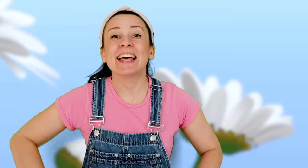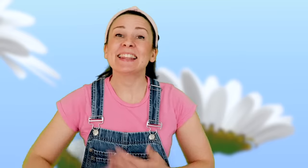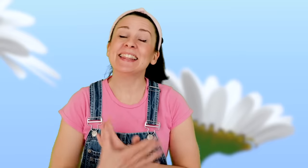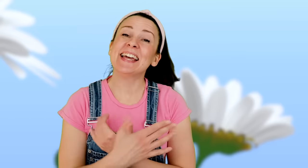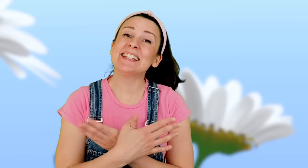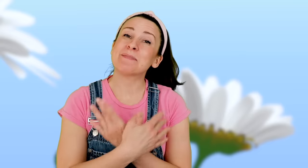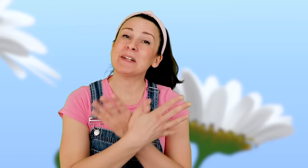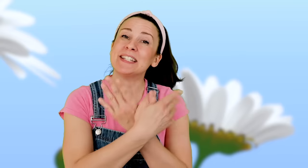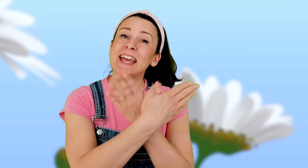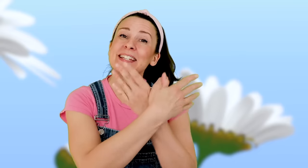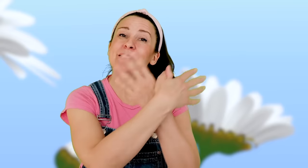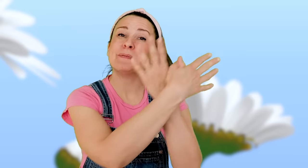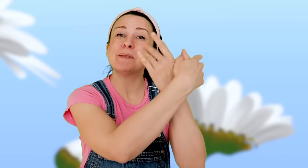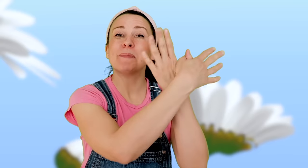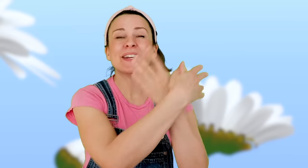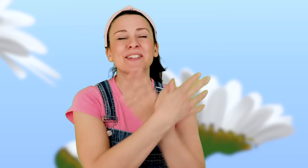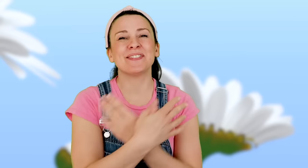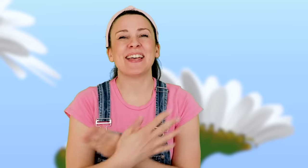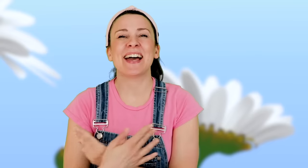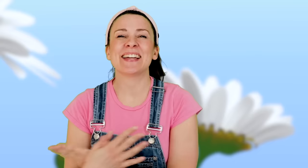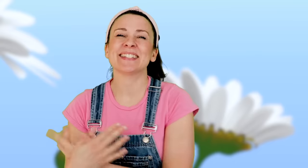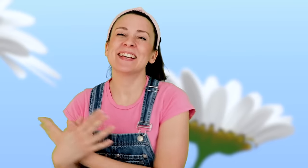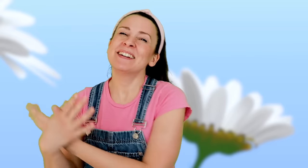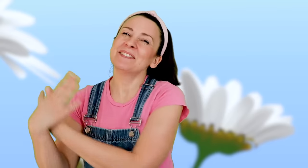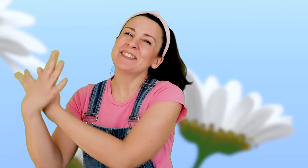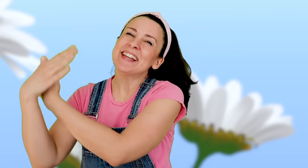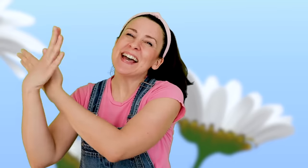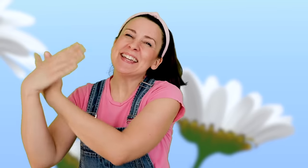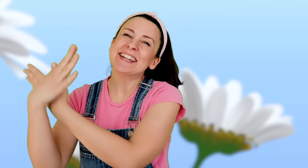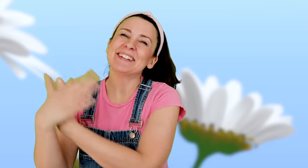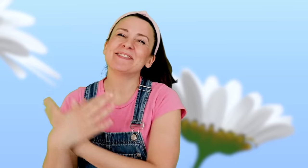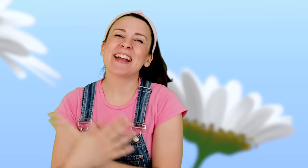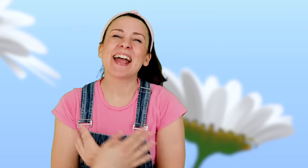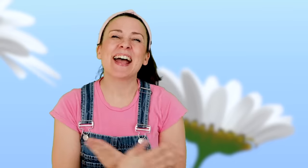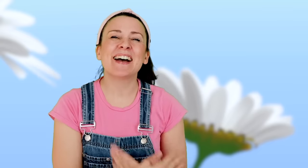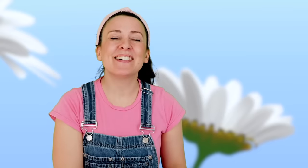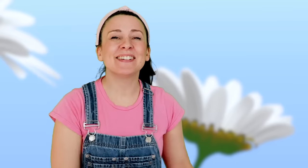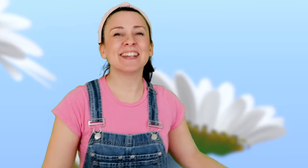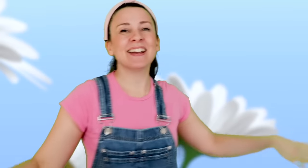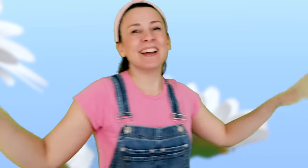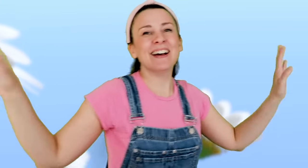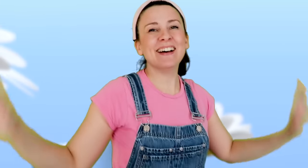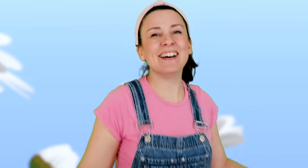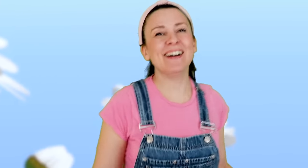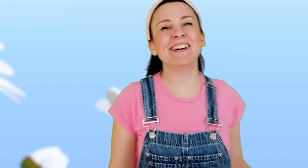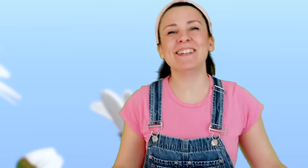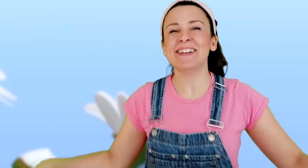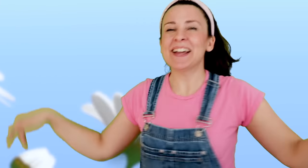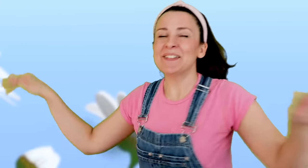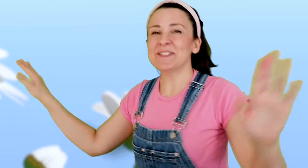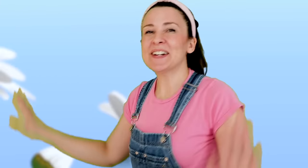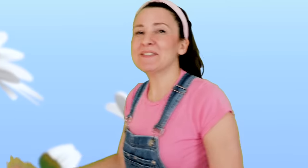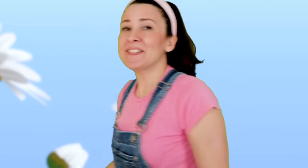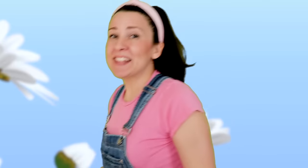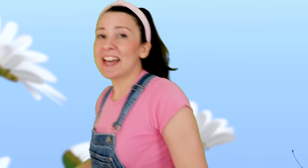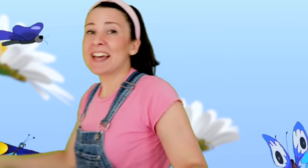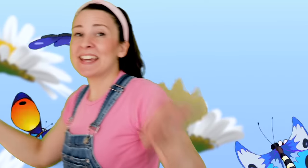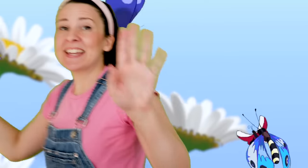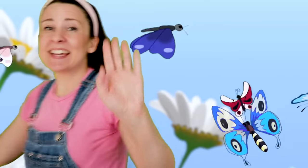Wow! Let's pretend to be butterflies flying around. Oh!